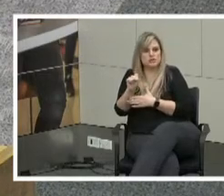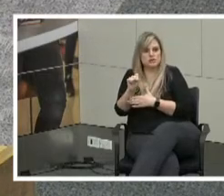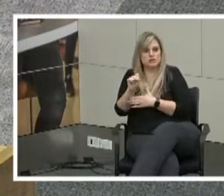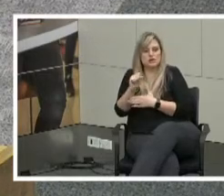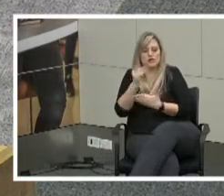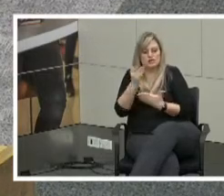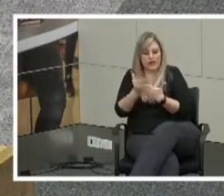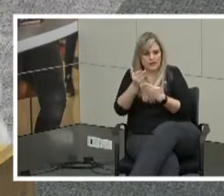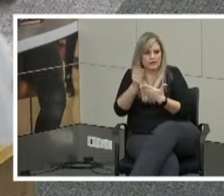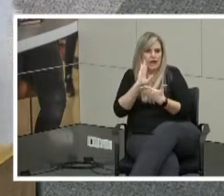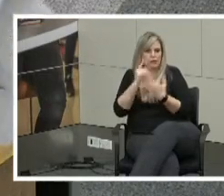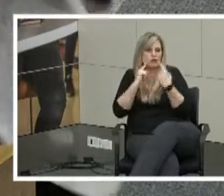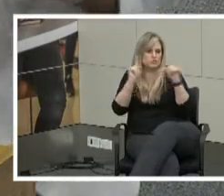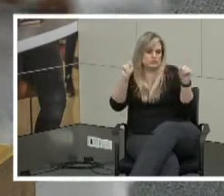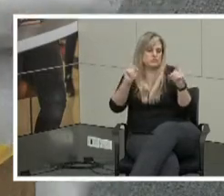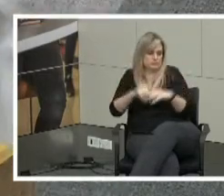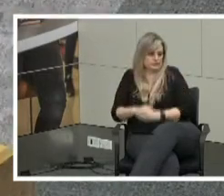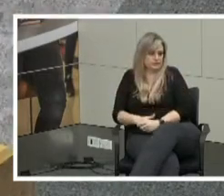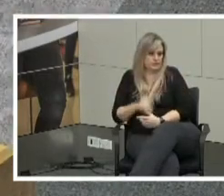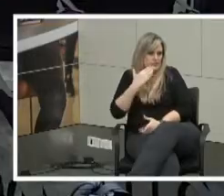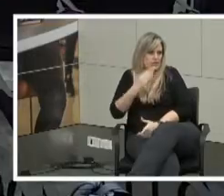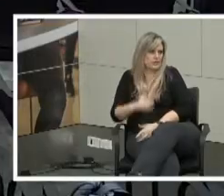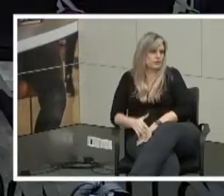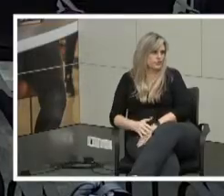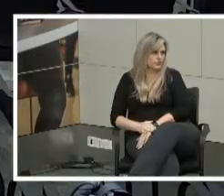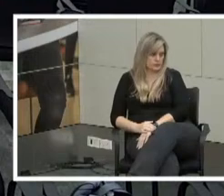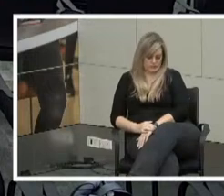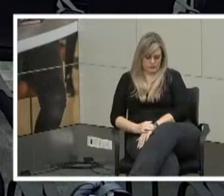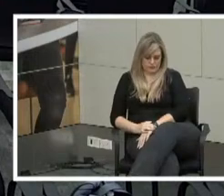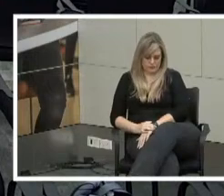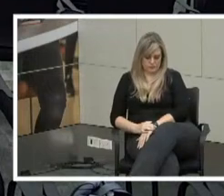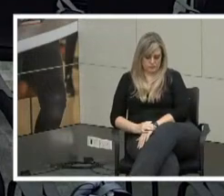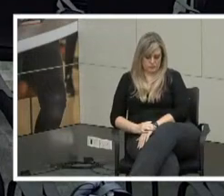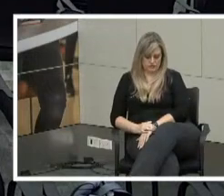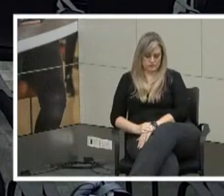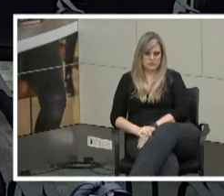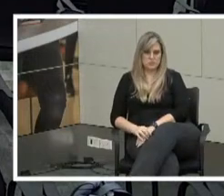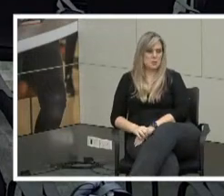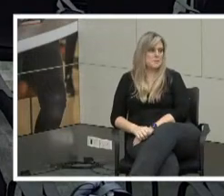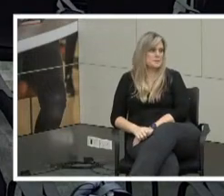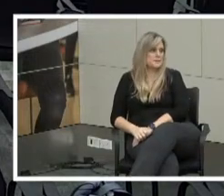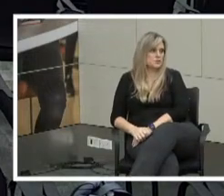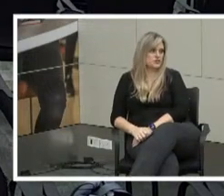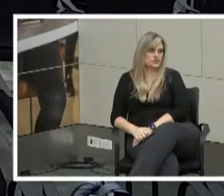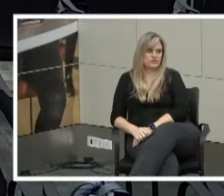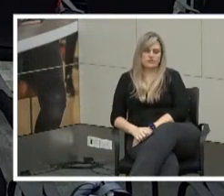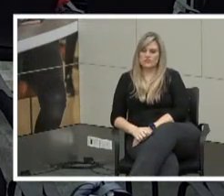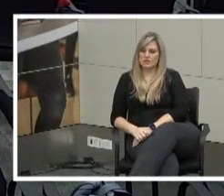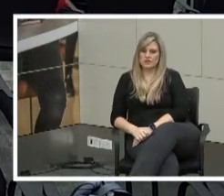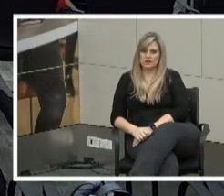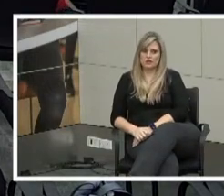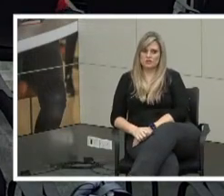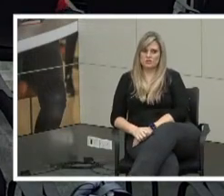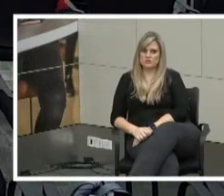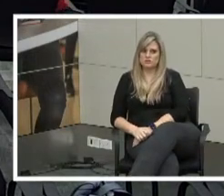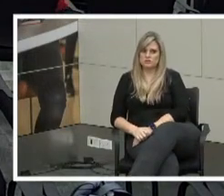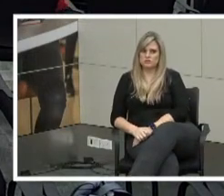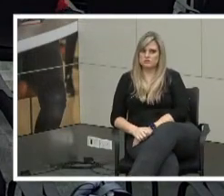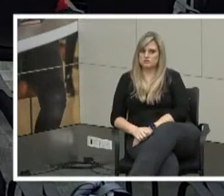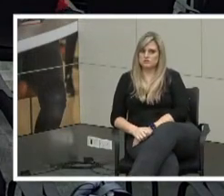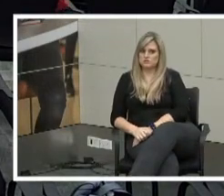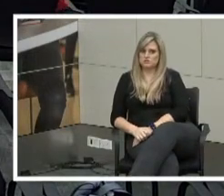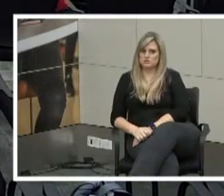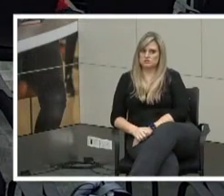valid and effective thank you thank you roor bch yes